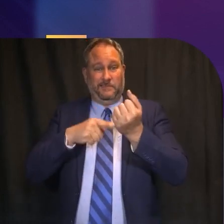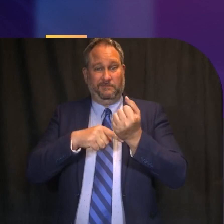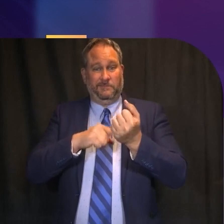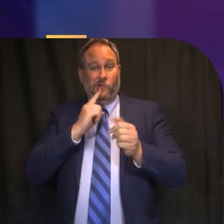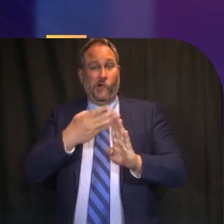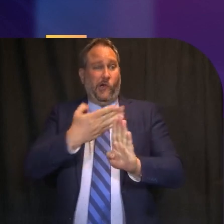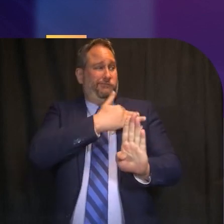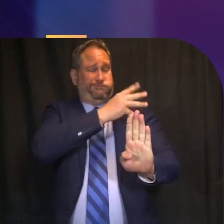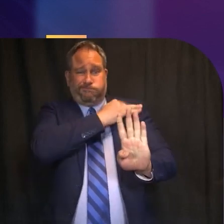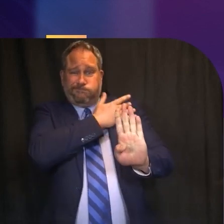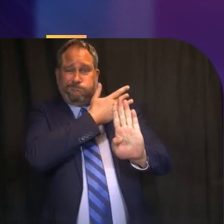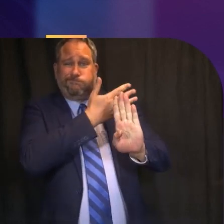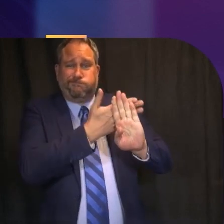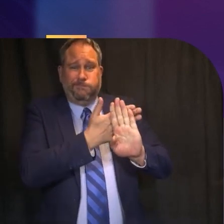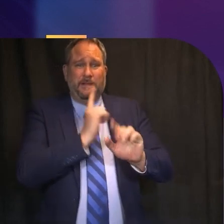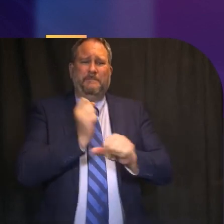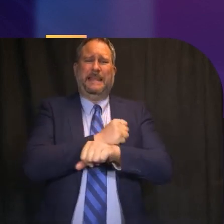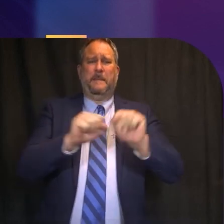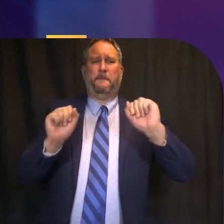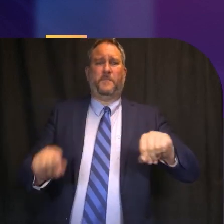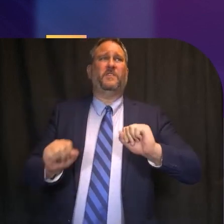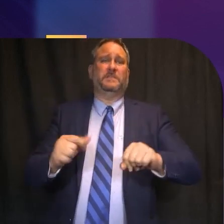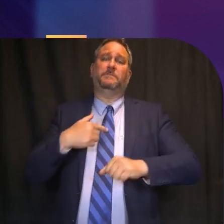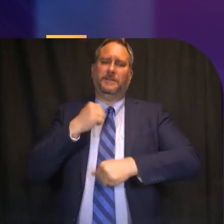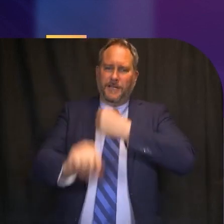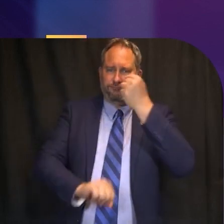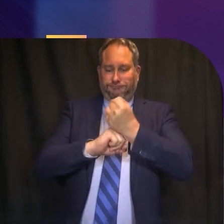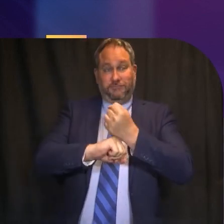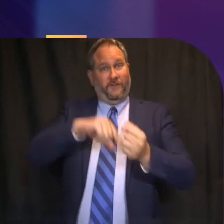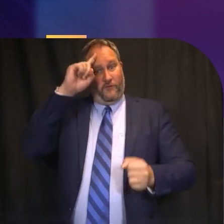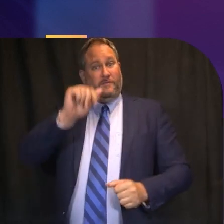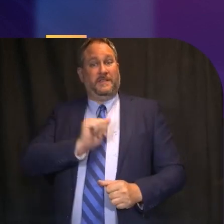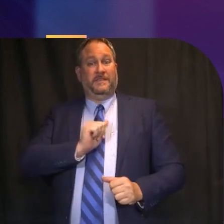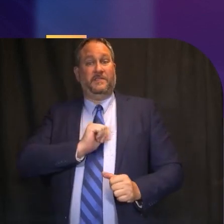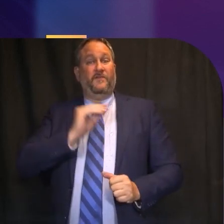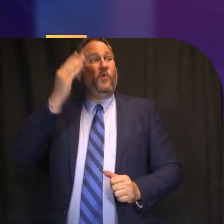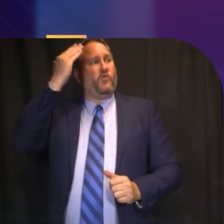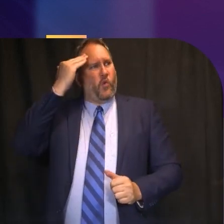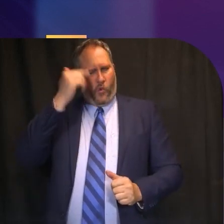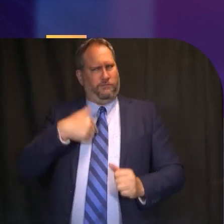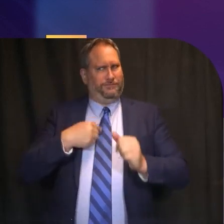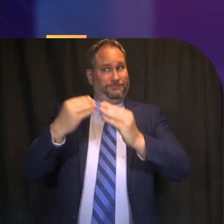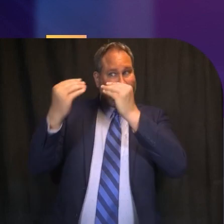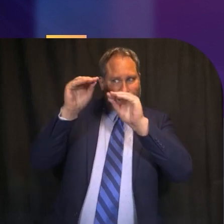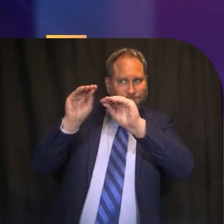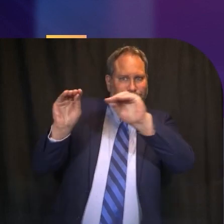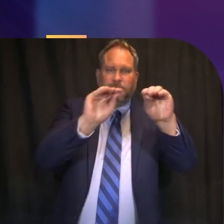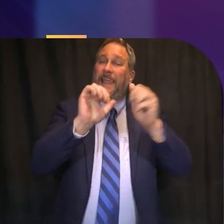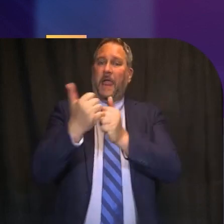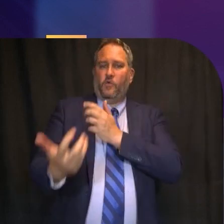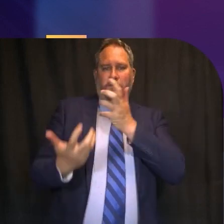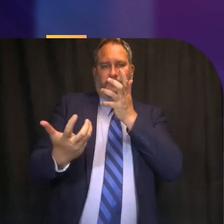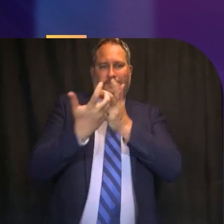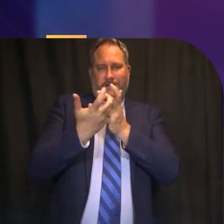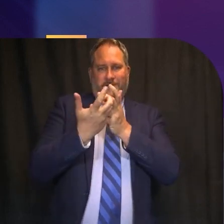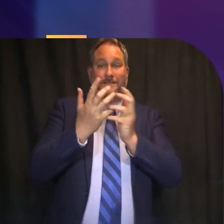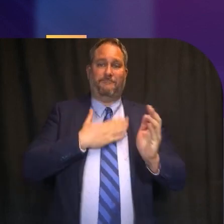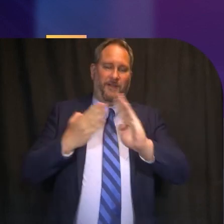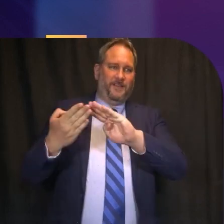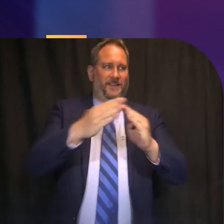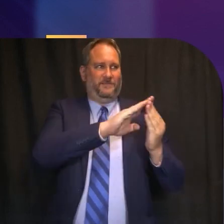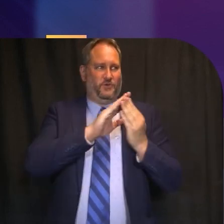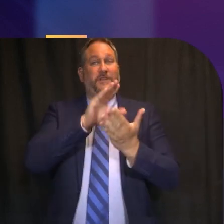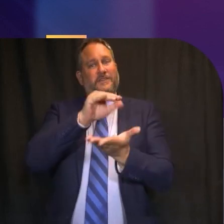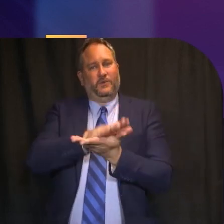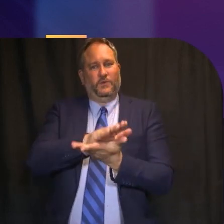know that I must be accommodated in my school and in my community. My hope is that The food-friendly animated short film will make it easier